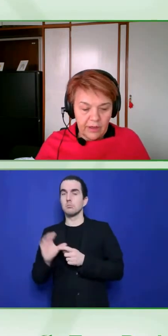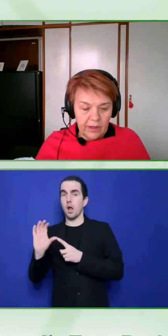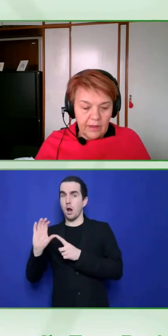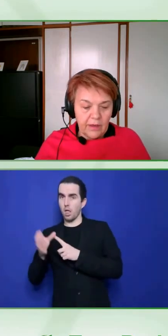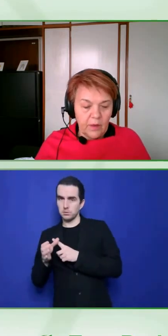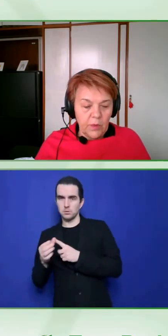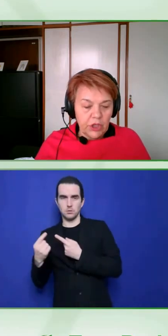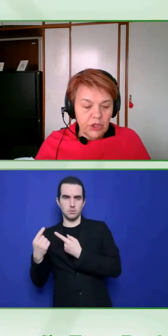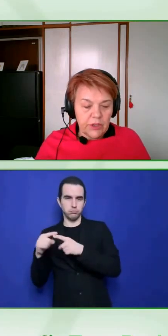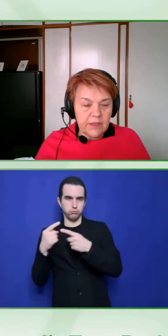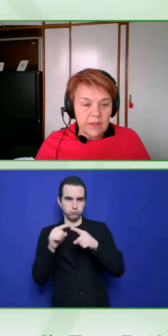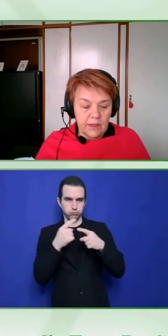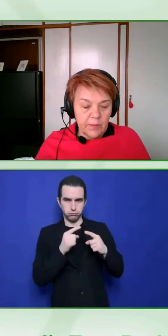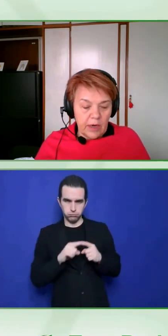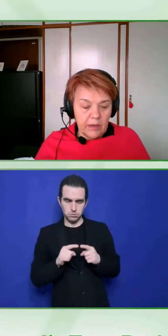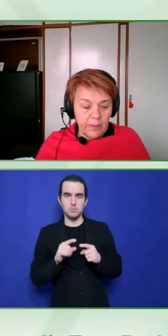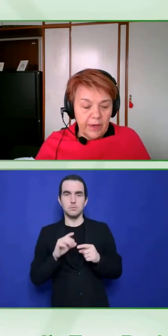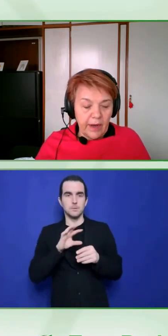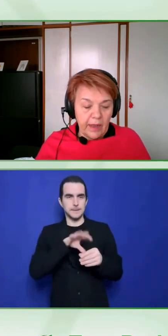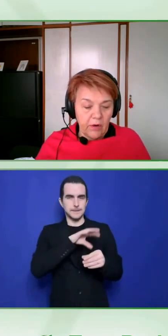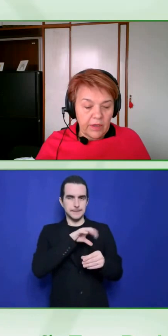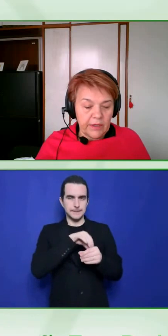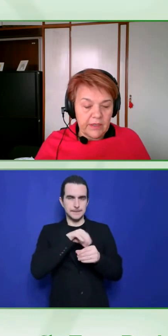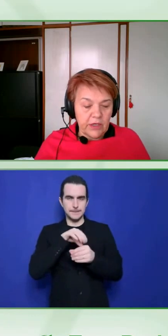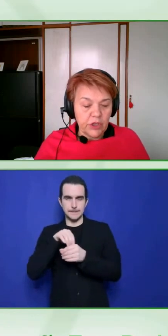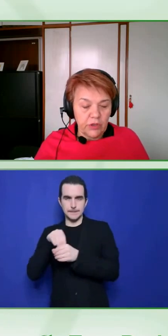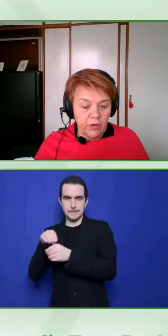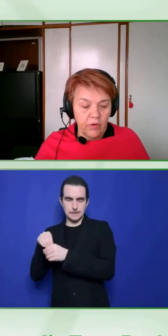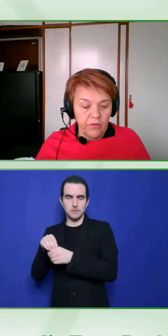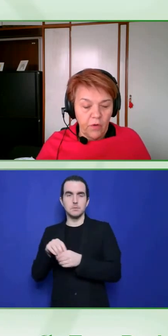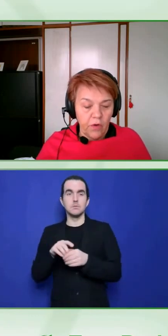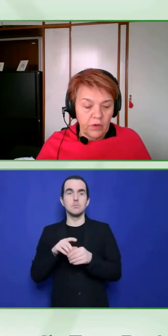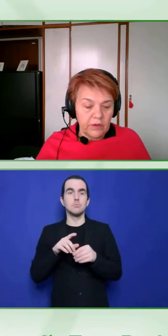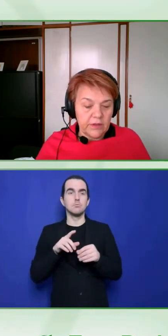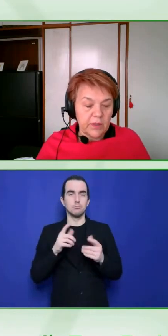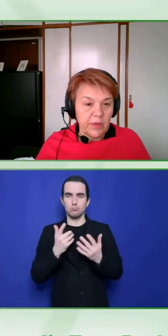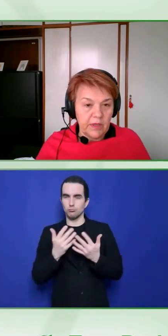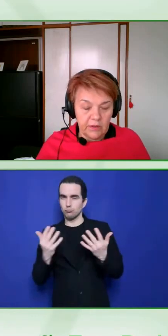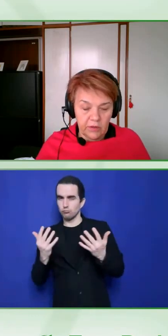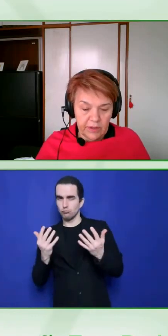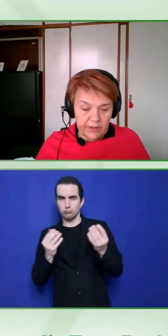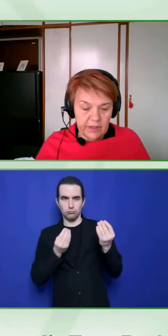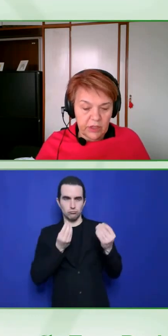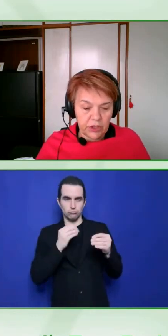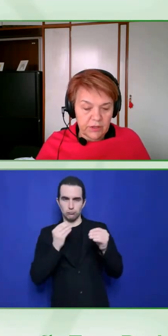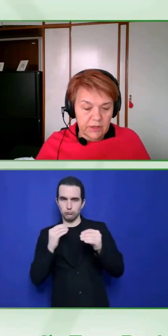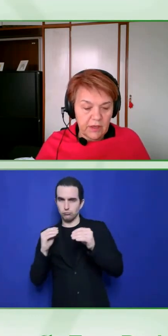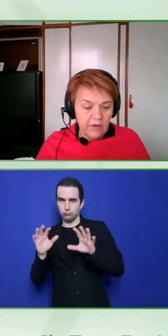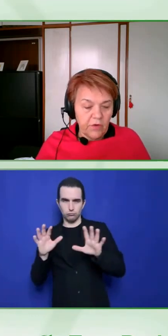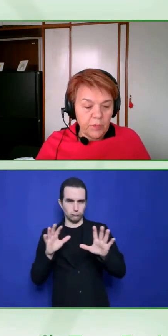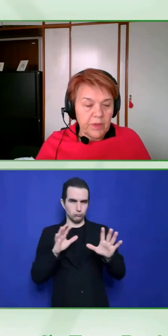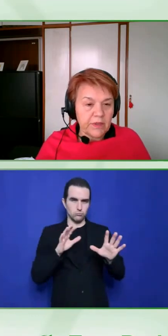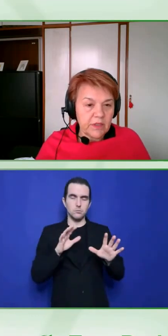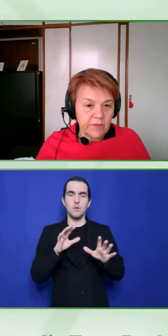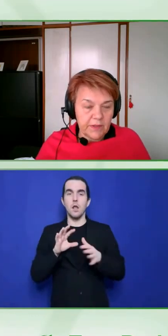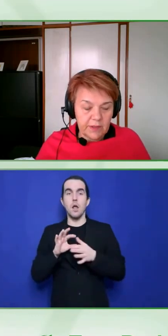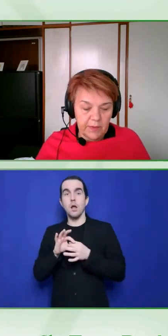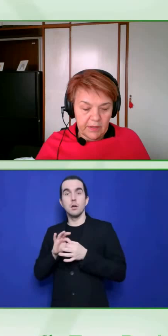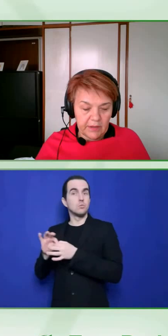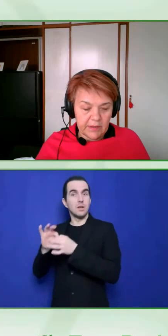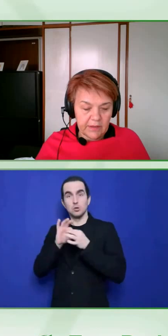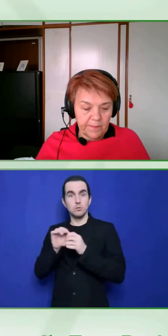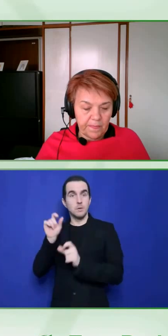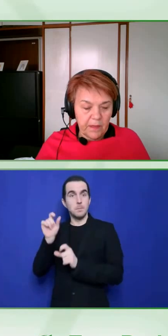SOIH, which is an umbrella organization of all the disability organizations for persons